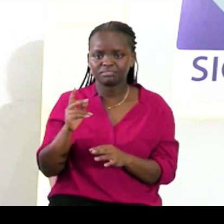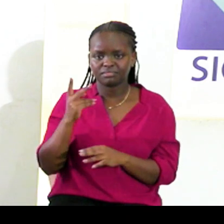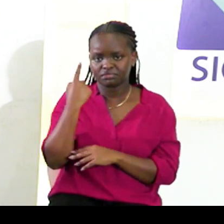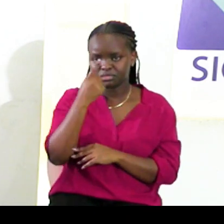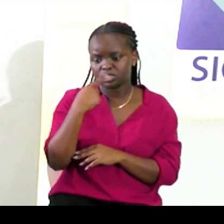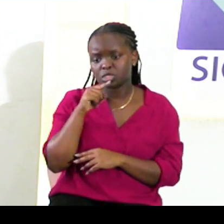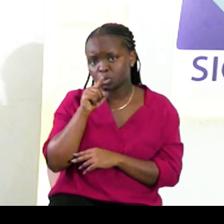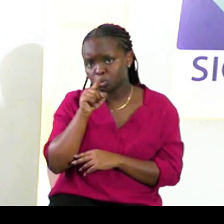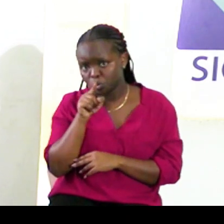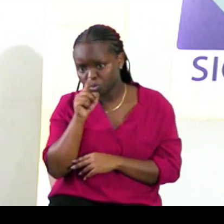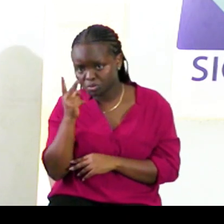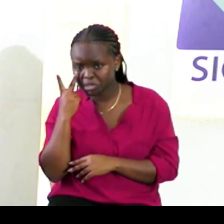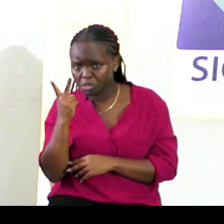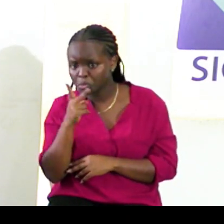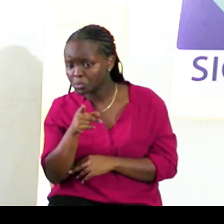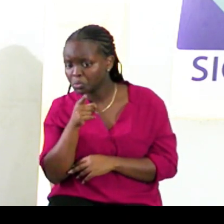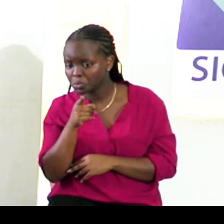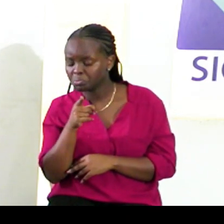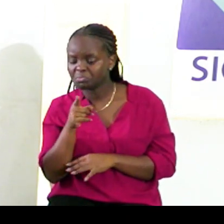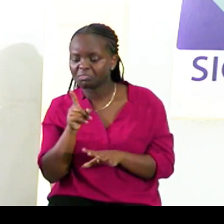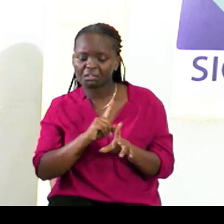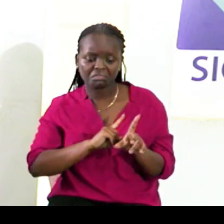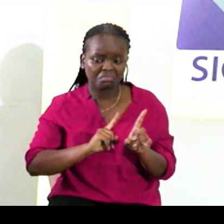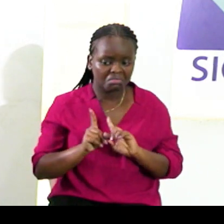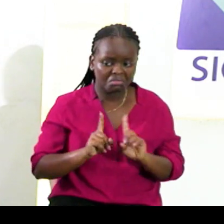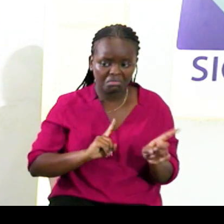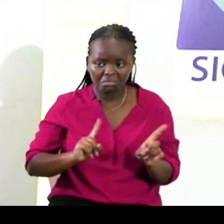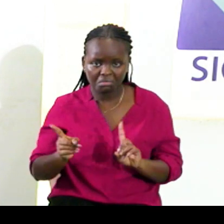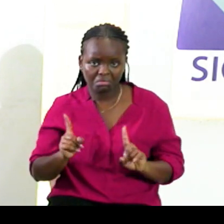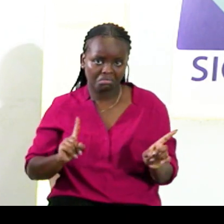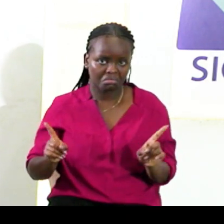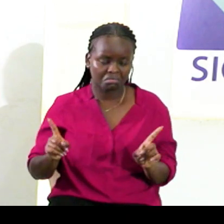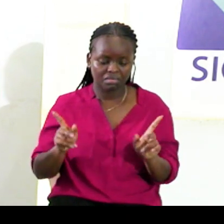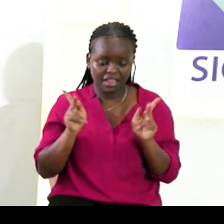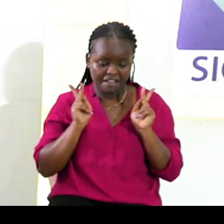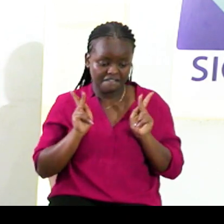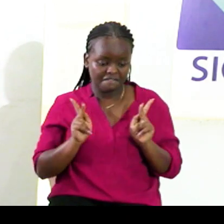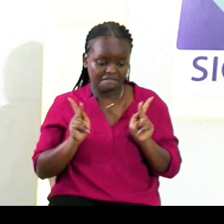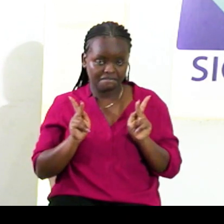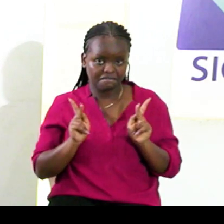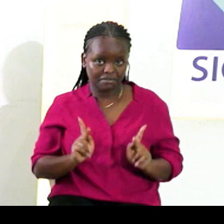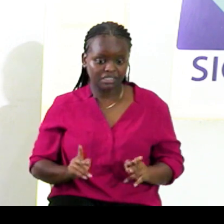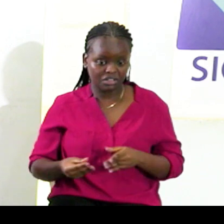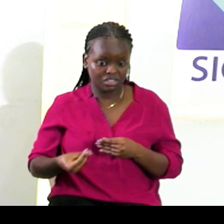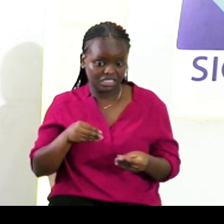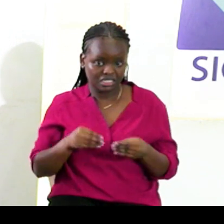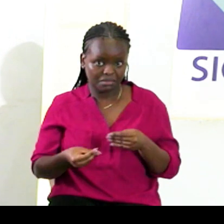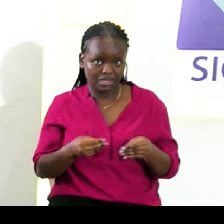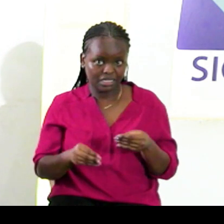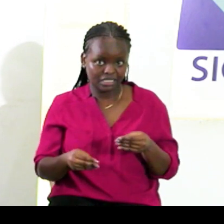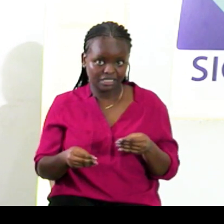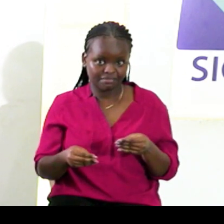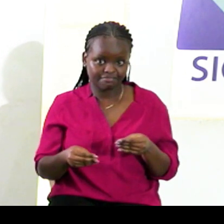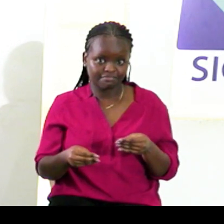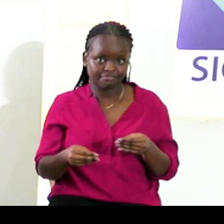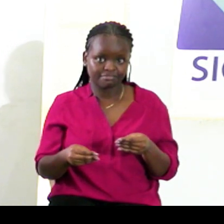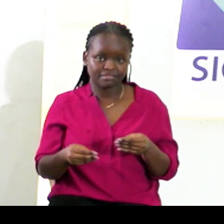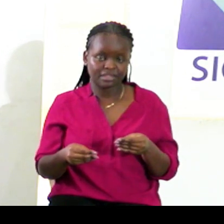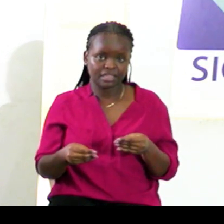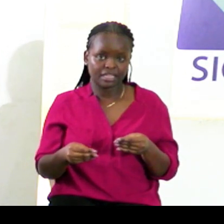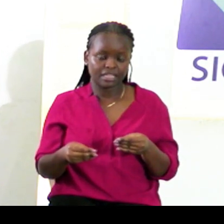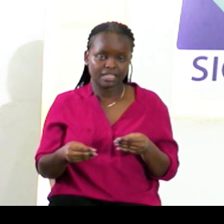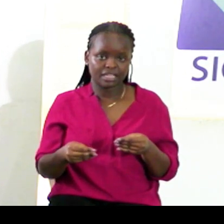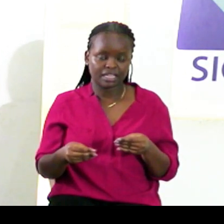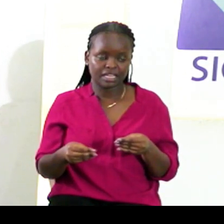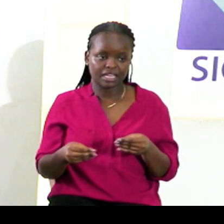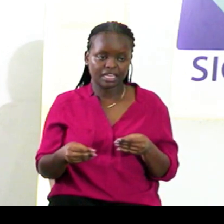with physical disability, where customers purchase your services and goods because they sympathize